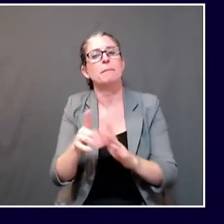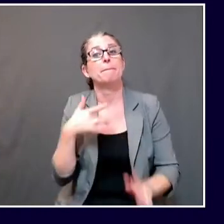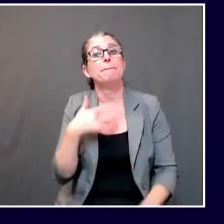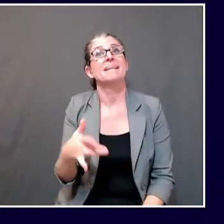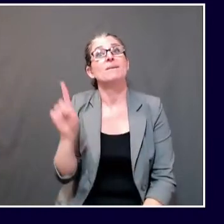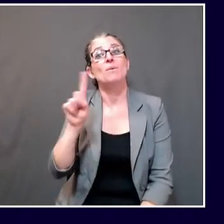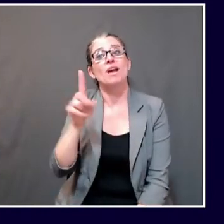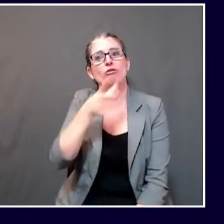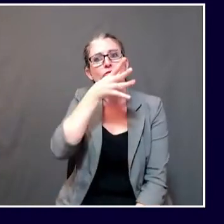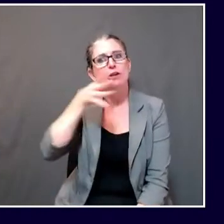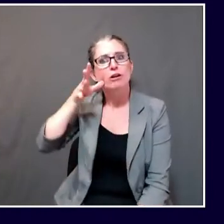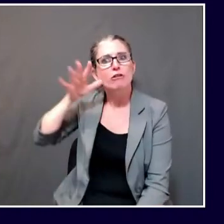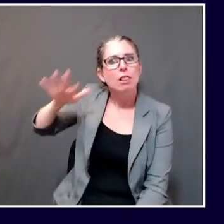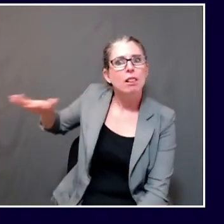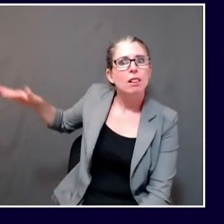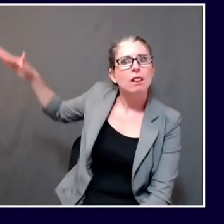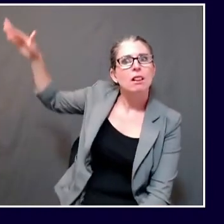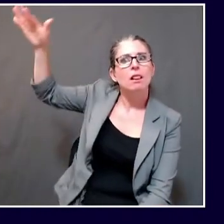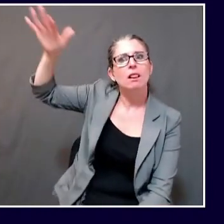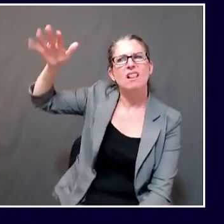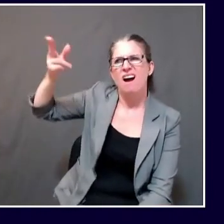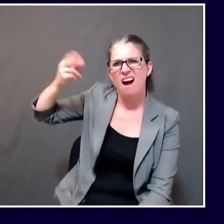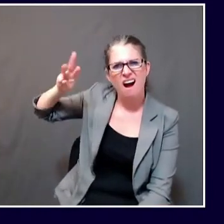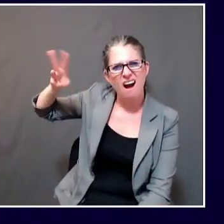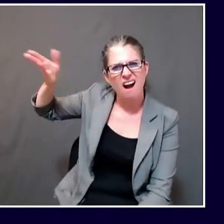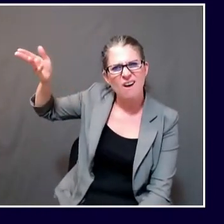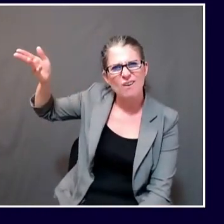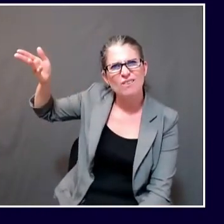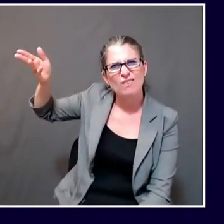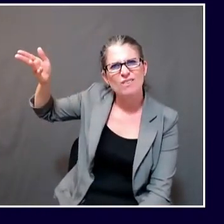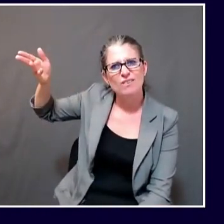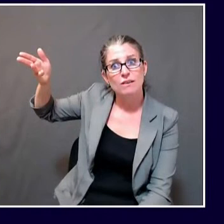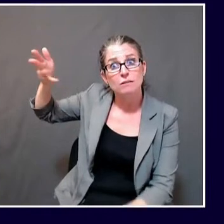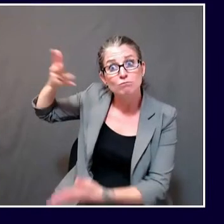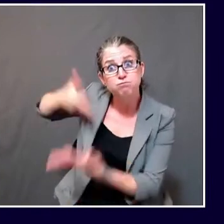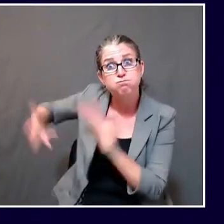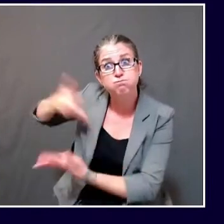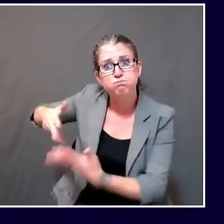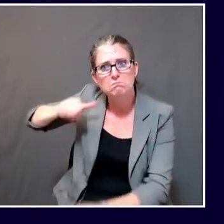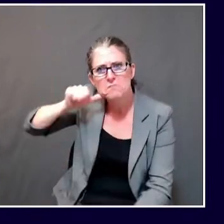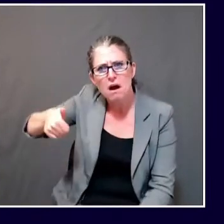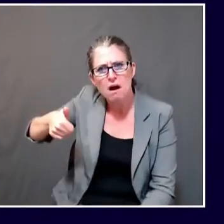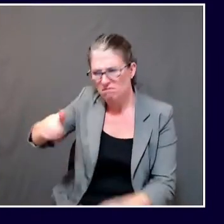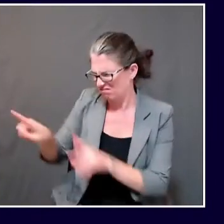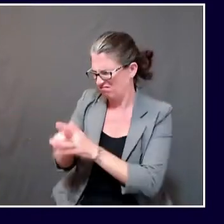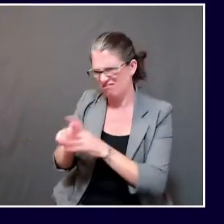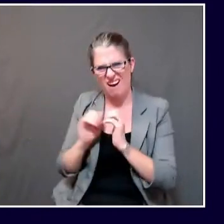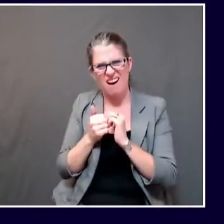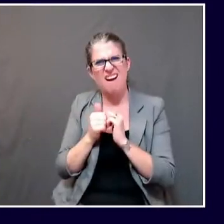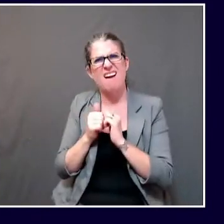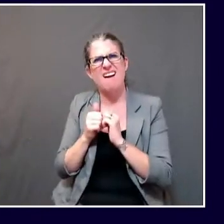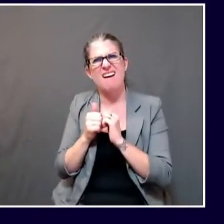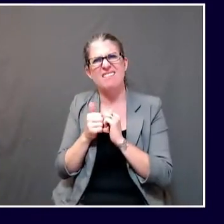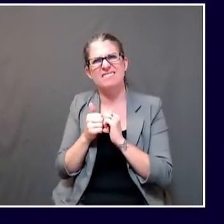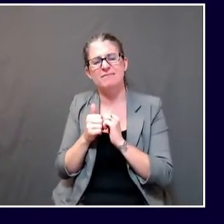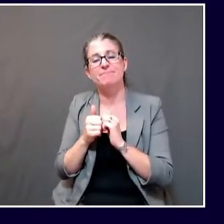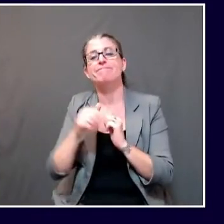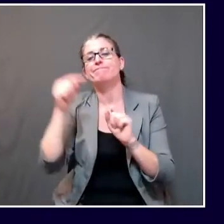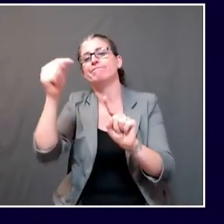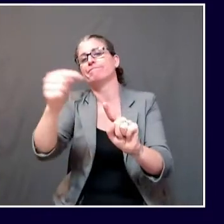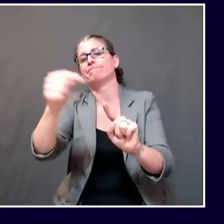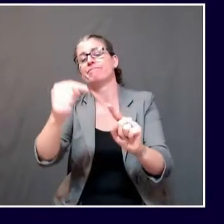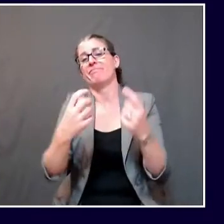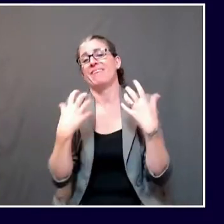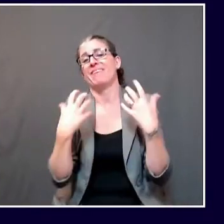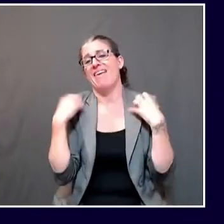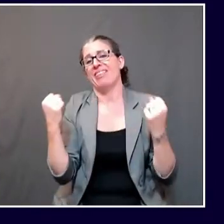urban areas. Individuals have tight-knit groups of friends and families. It's one of the aspects that makes rural life great, but it's also one